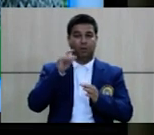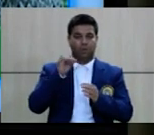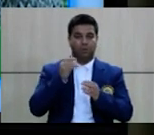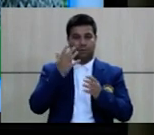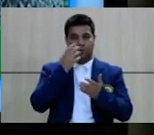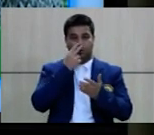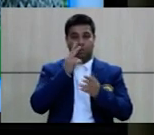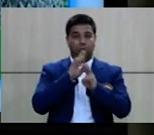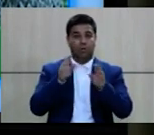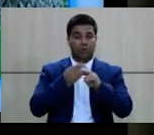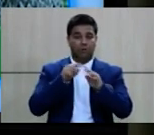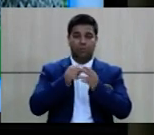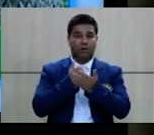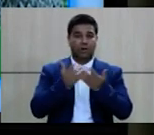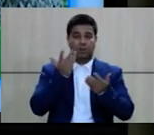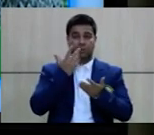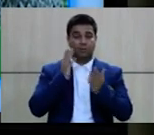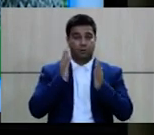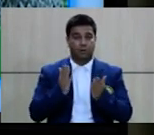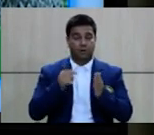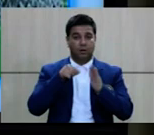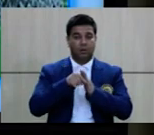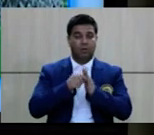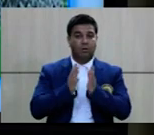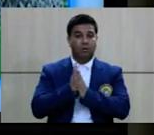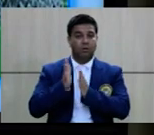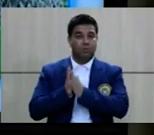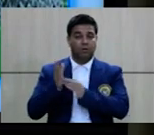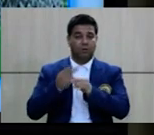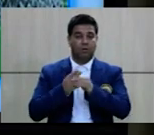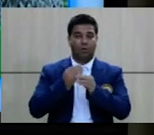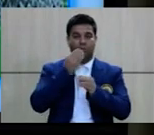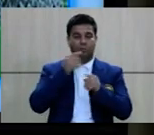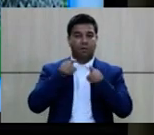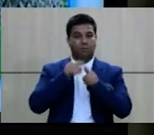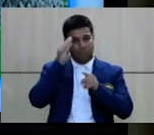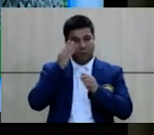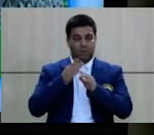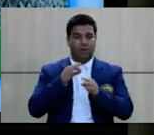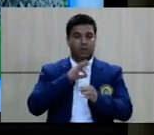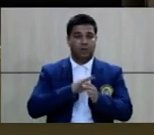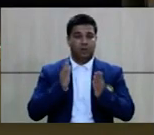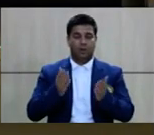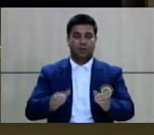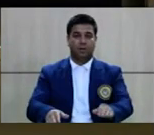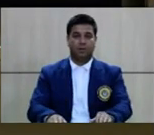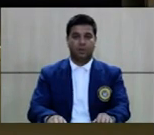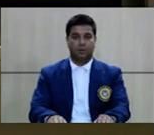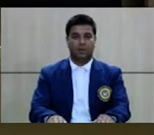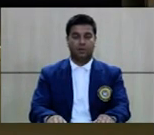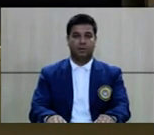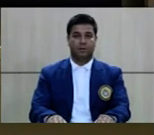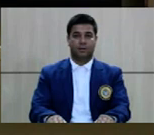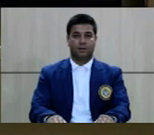ko'rsatilgan. Ular turli rangda bo'lib, o'simliklarga oziqa sifatida ishlatiladi.